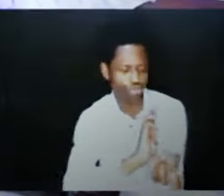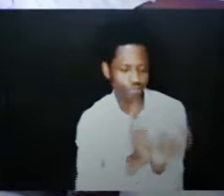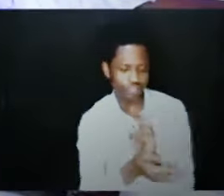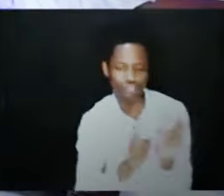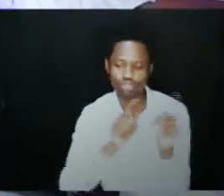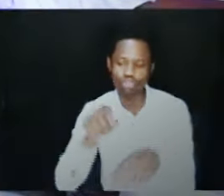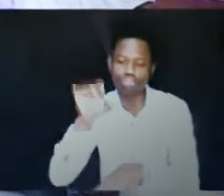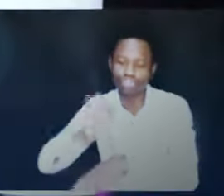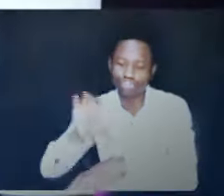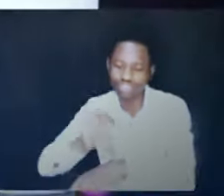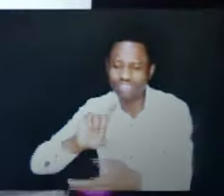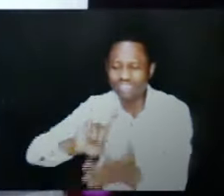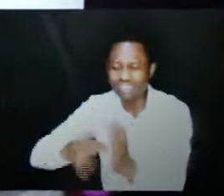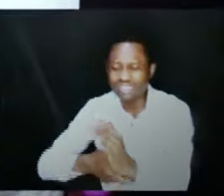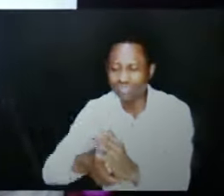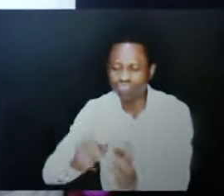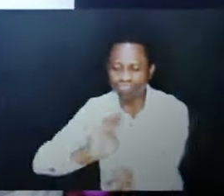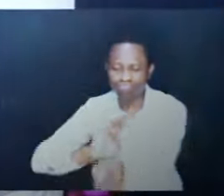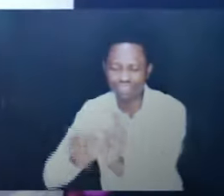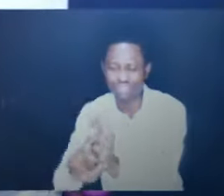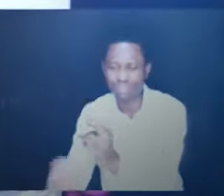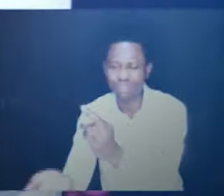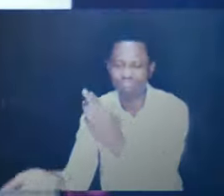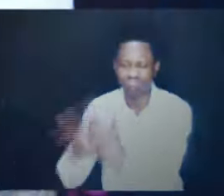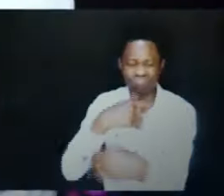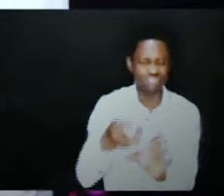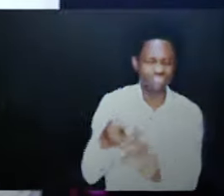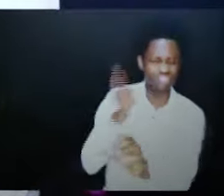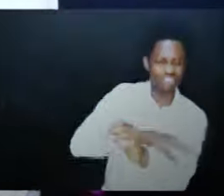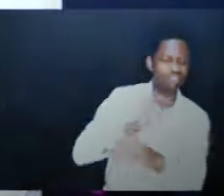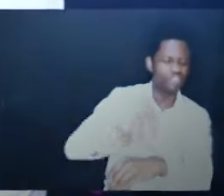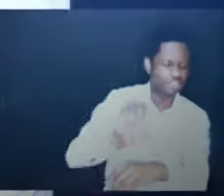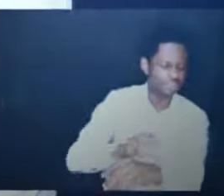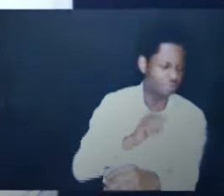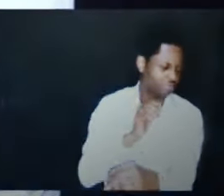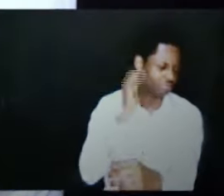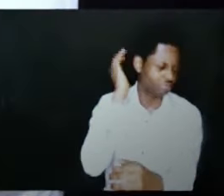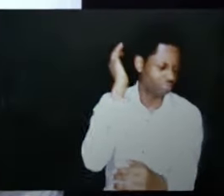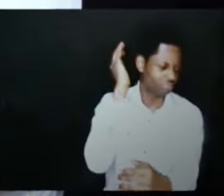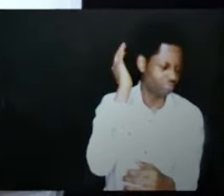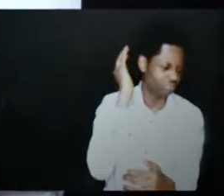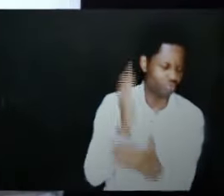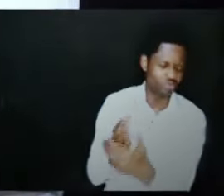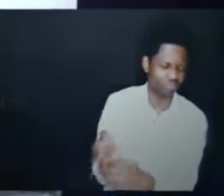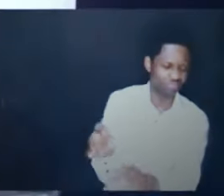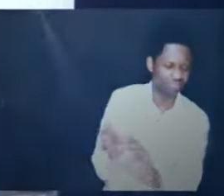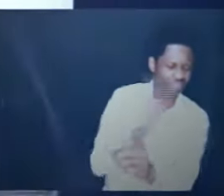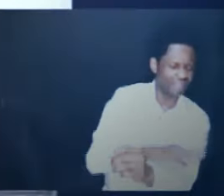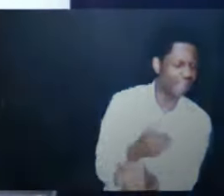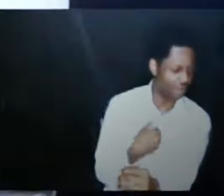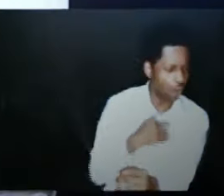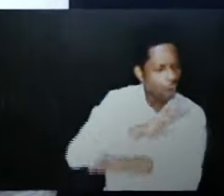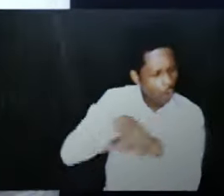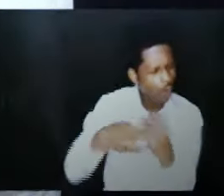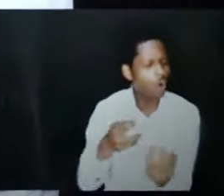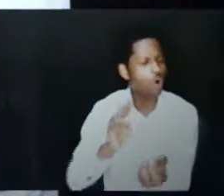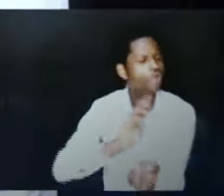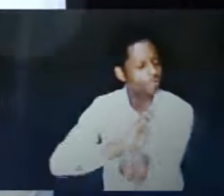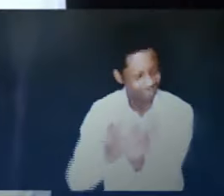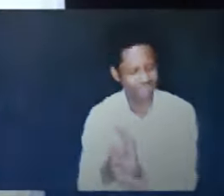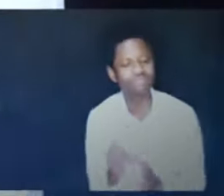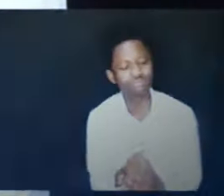the world, so he leaves the church. So repentance is just simply change of mind. It is the